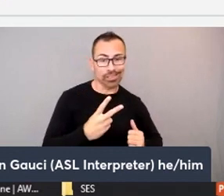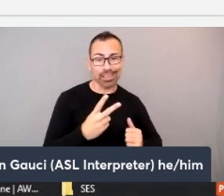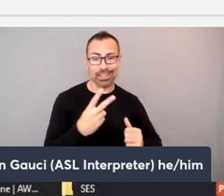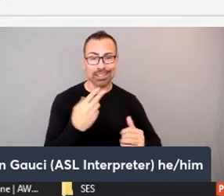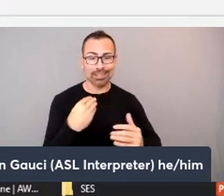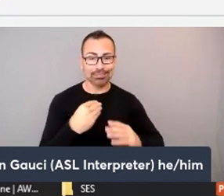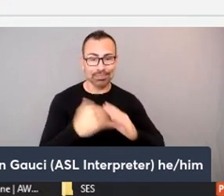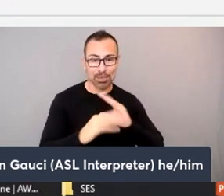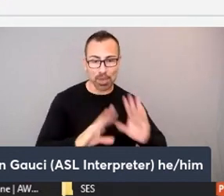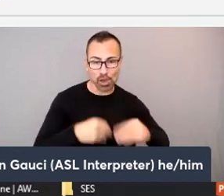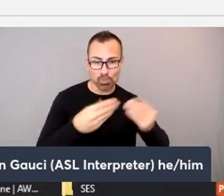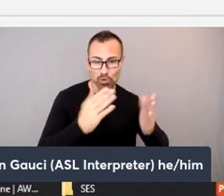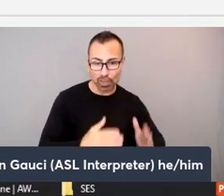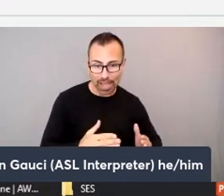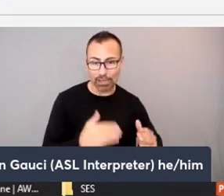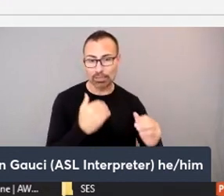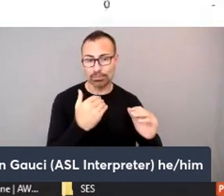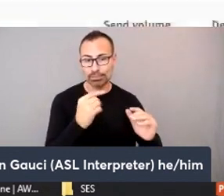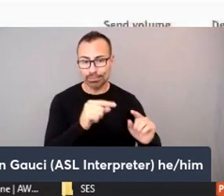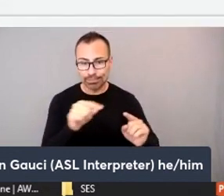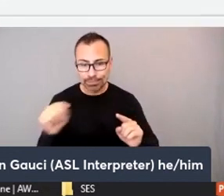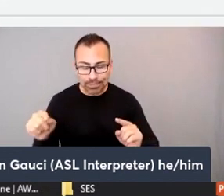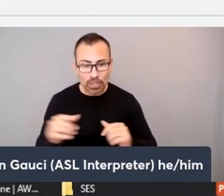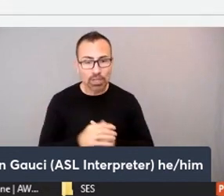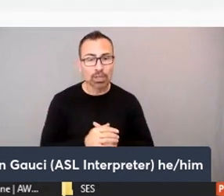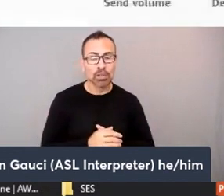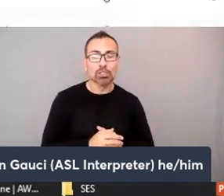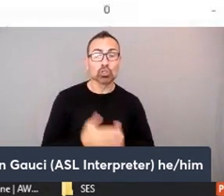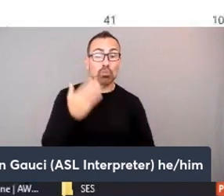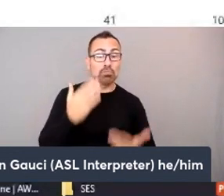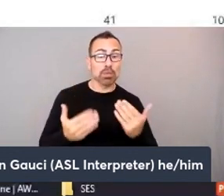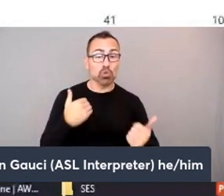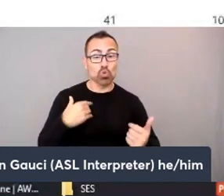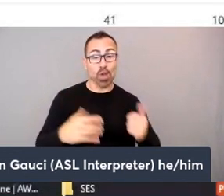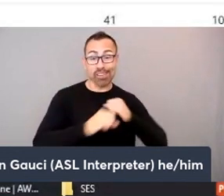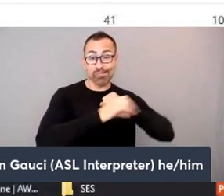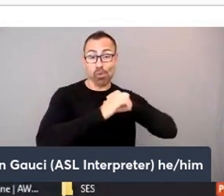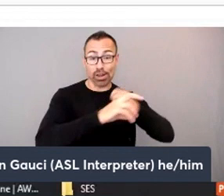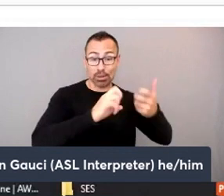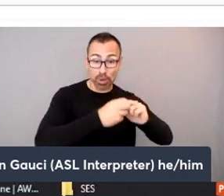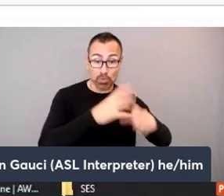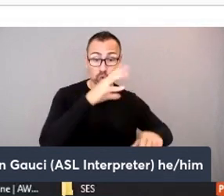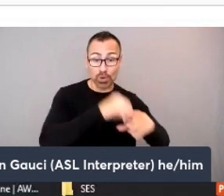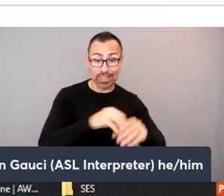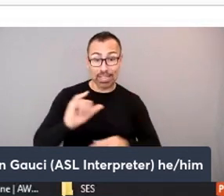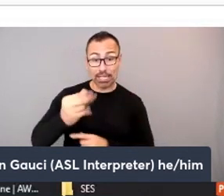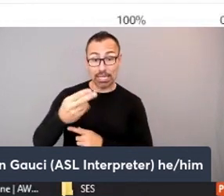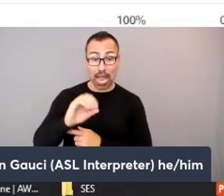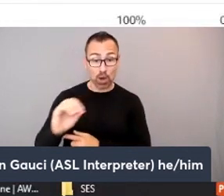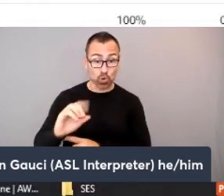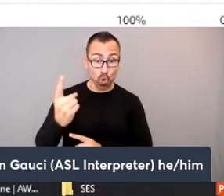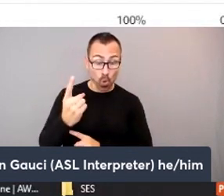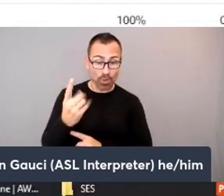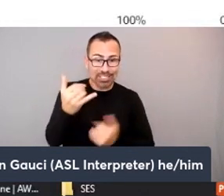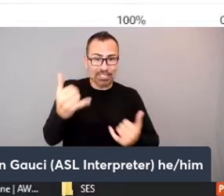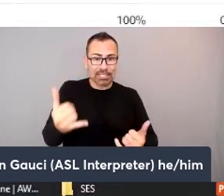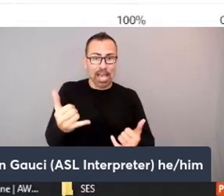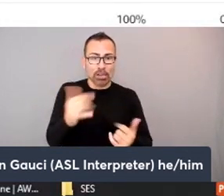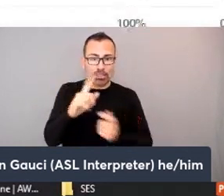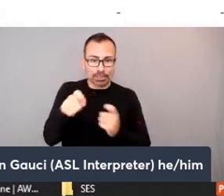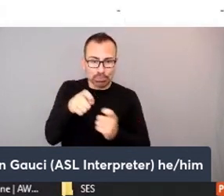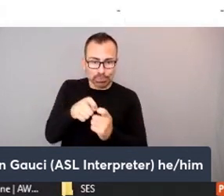problems with Yahoo only. And having that visibility helps you understand what to do next. And for customers that are doing